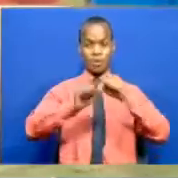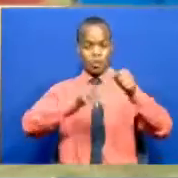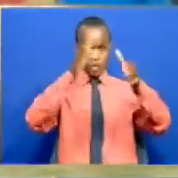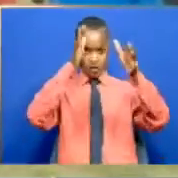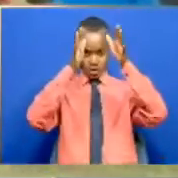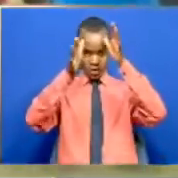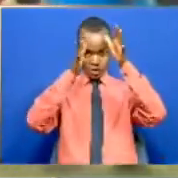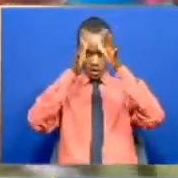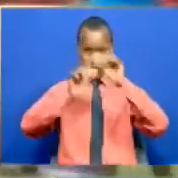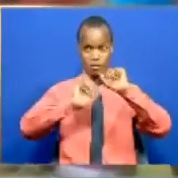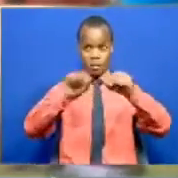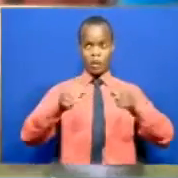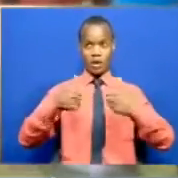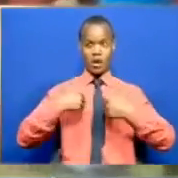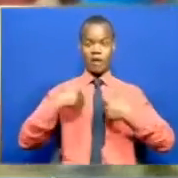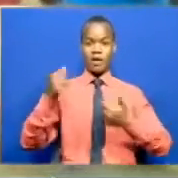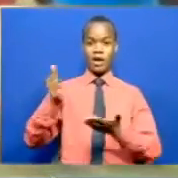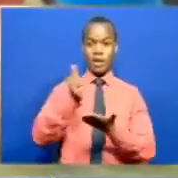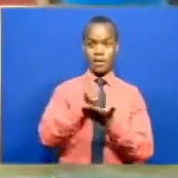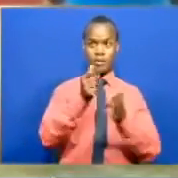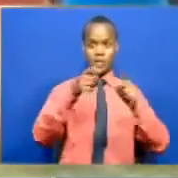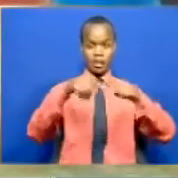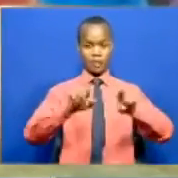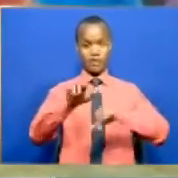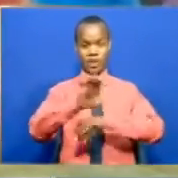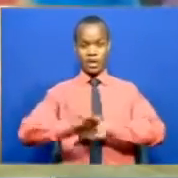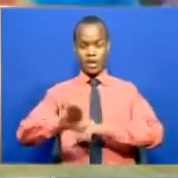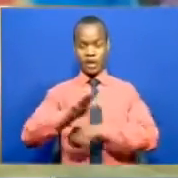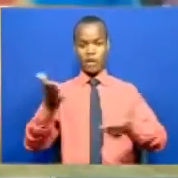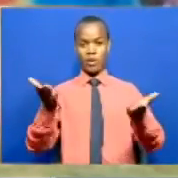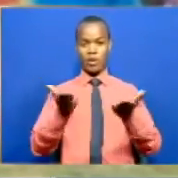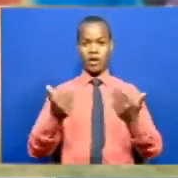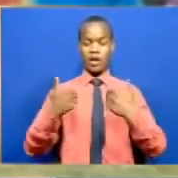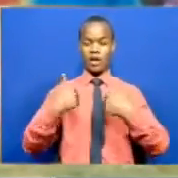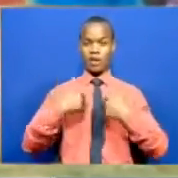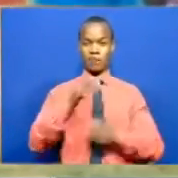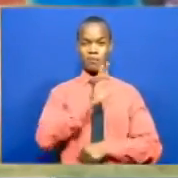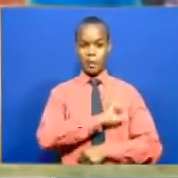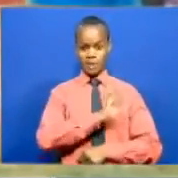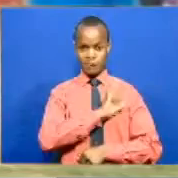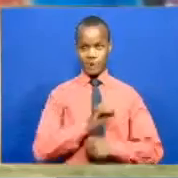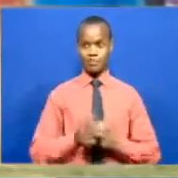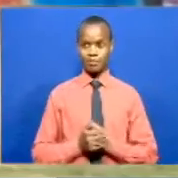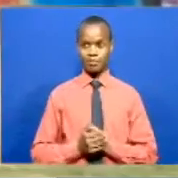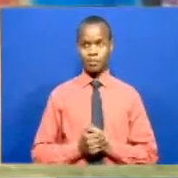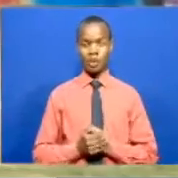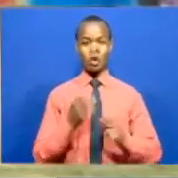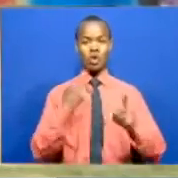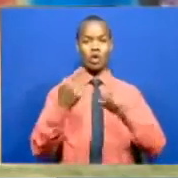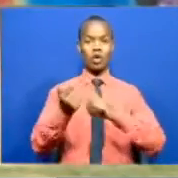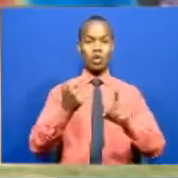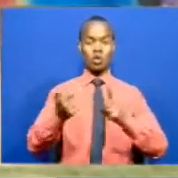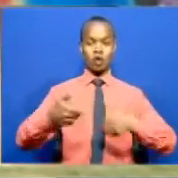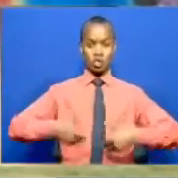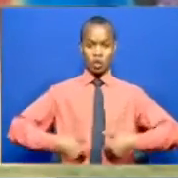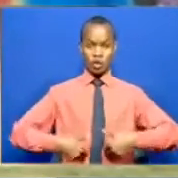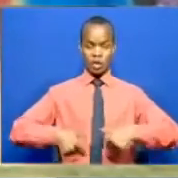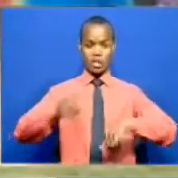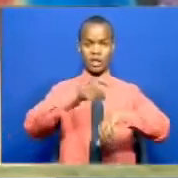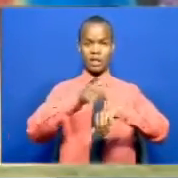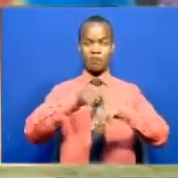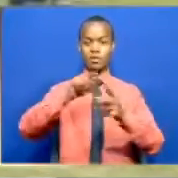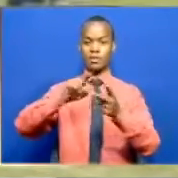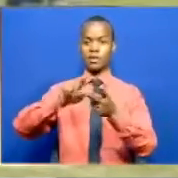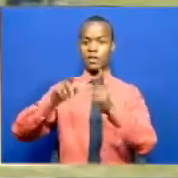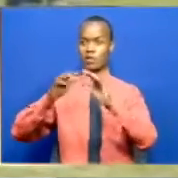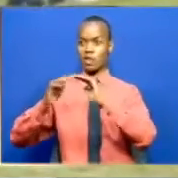as to create own employment in areas they have comparative advantage. Addressing the youths during the rollout of the second phase